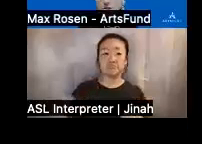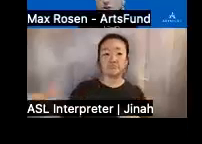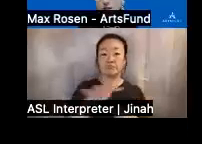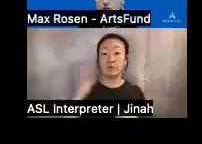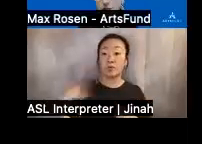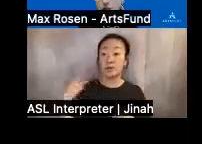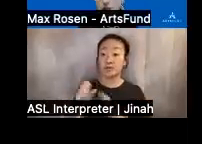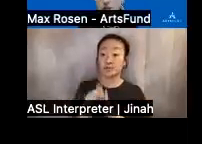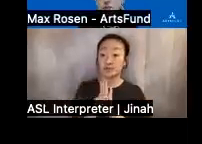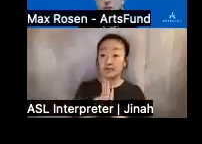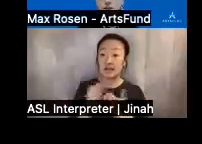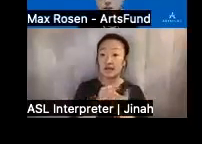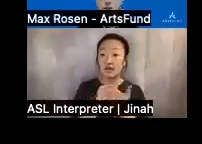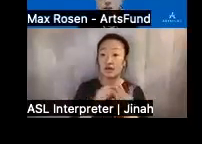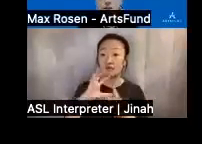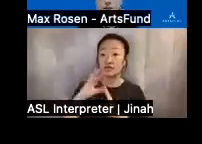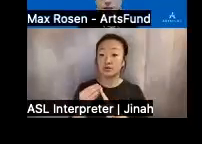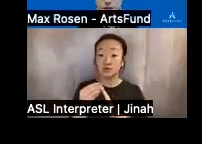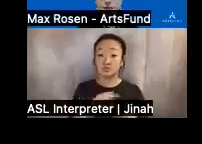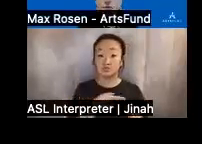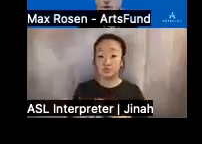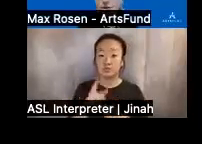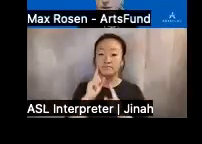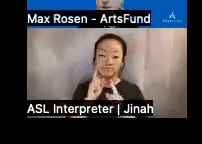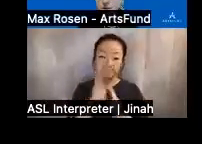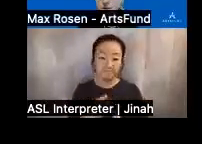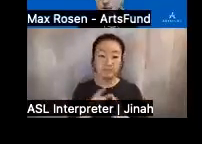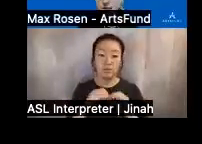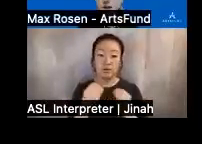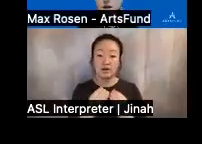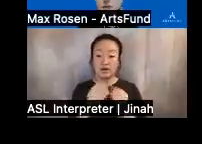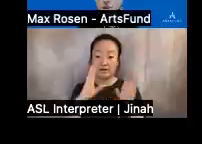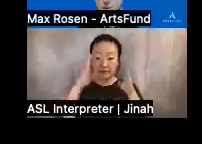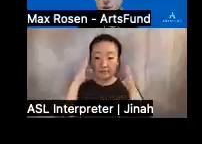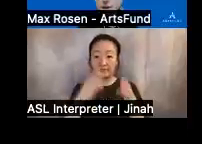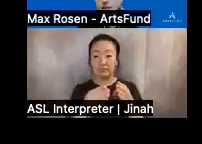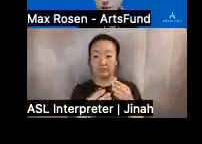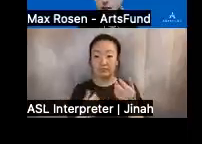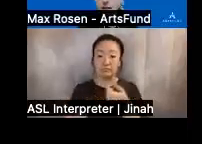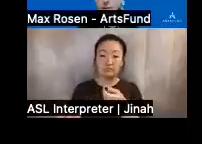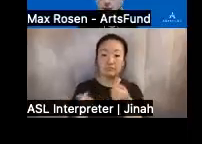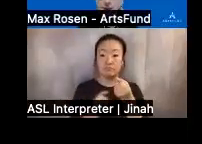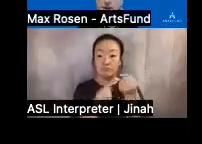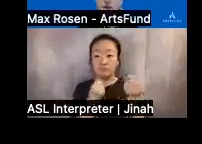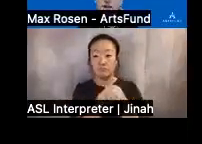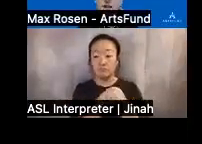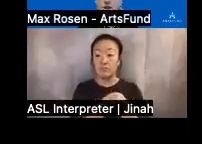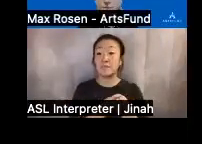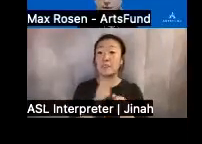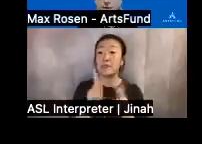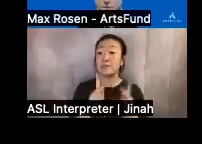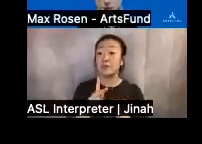and culture sector, particularly to organizations who center the voices of people who identify as BIPOC,